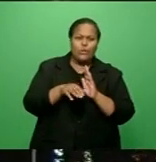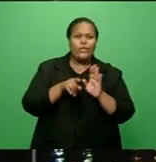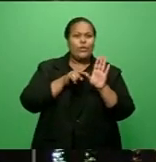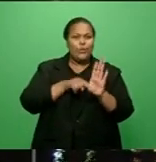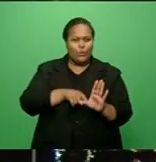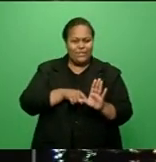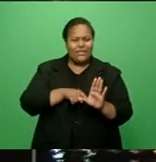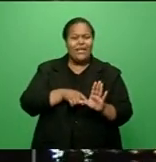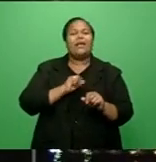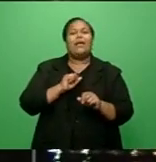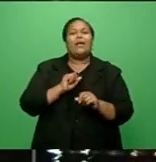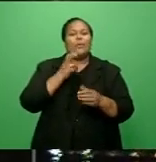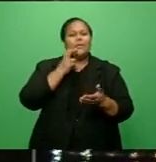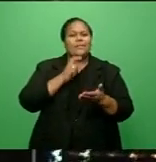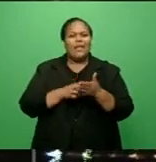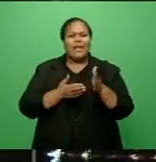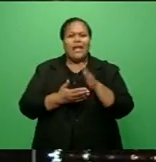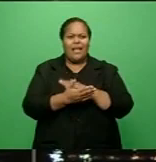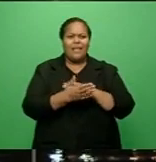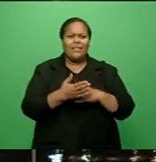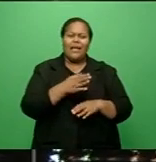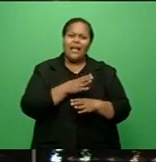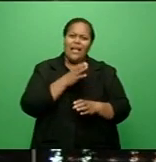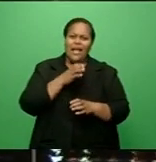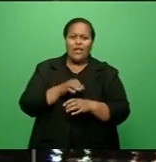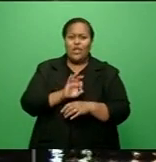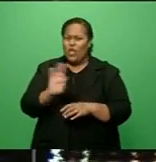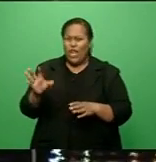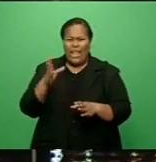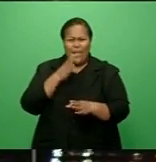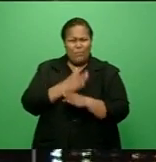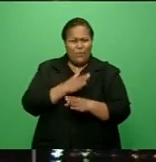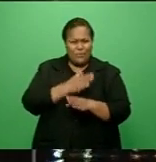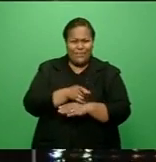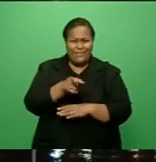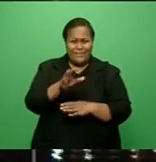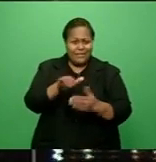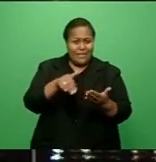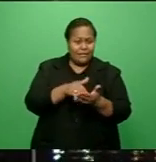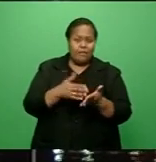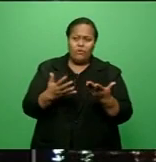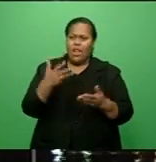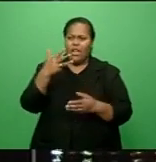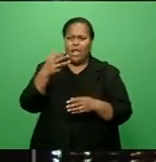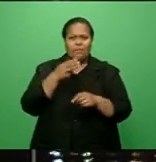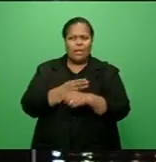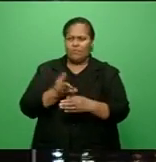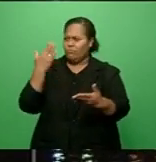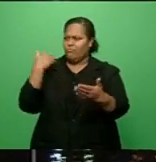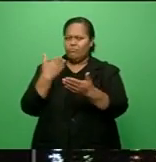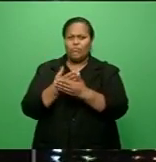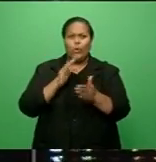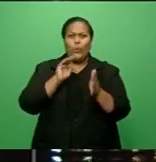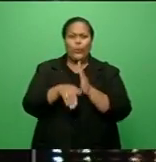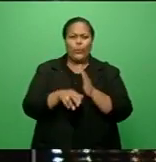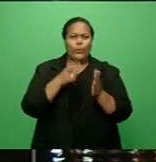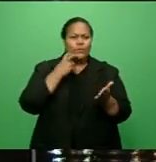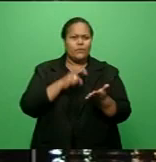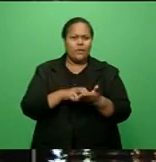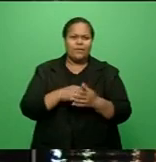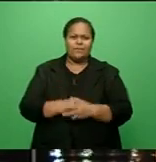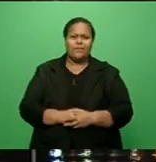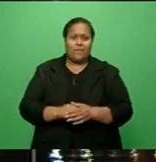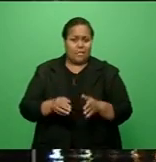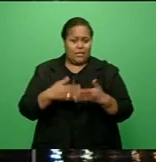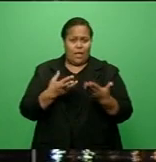National Employment Centre in the past 9 months. This was revealed by Deputy Secretary for Employment Vilimoni Mbalen Rokanroka during the